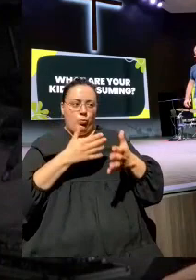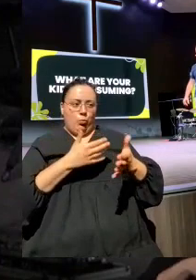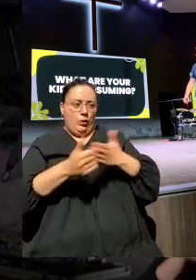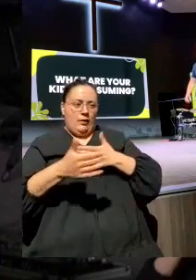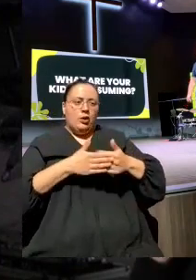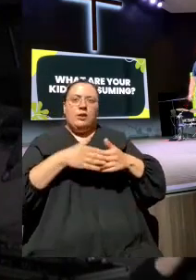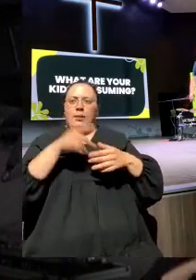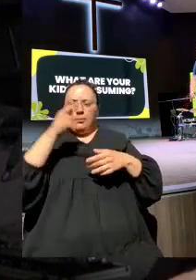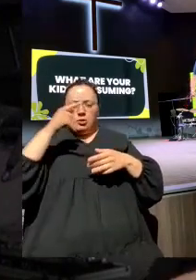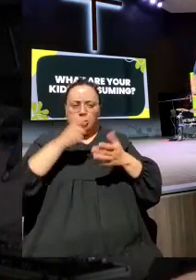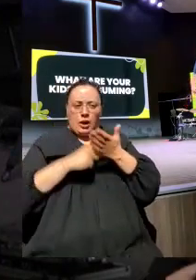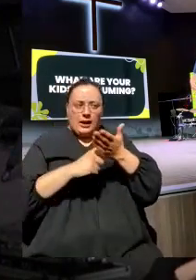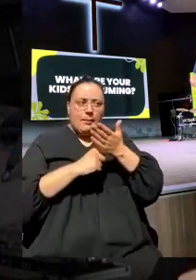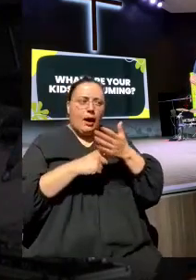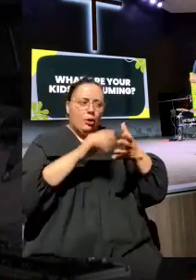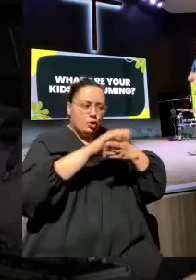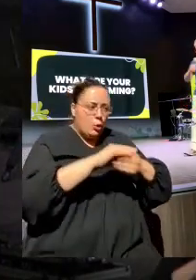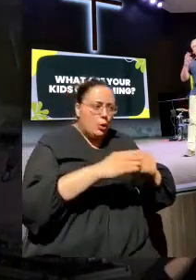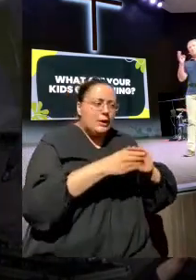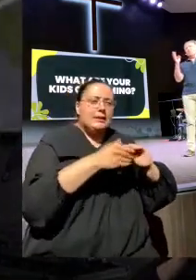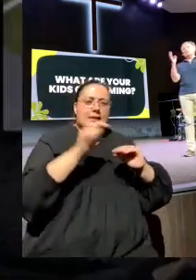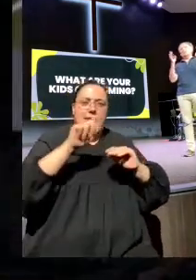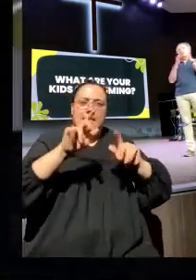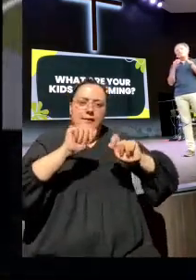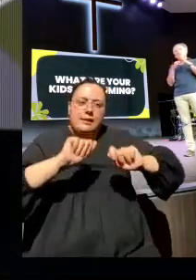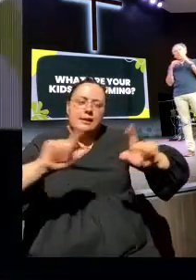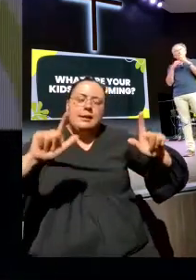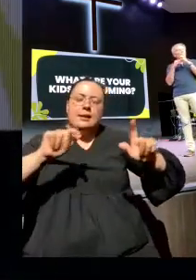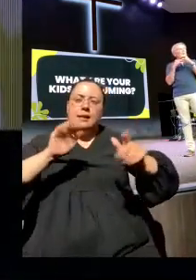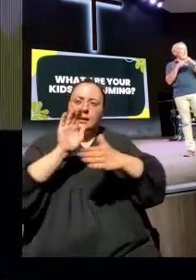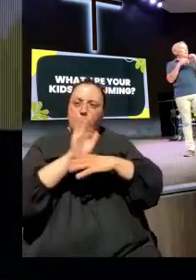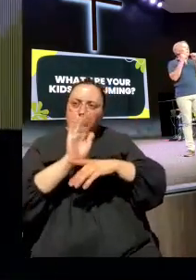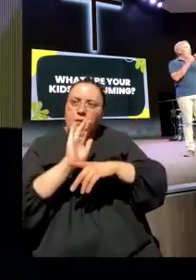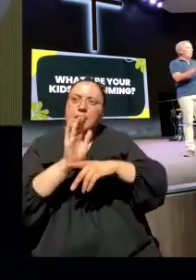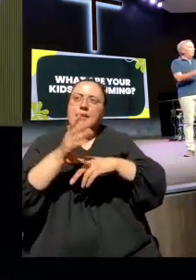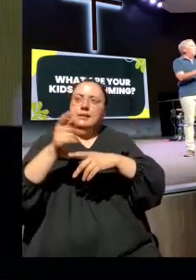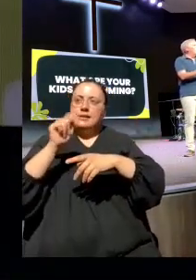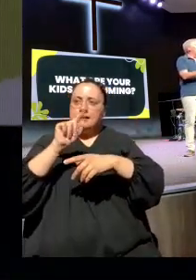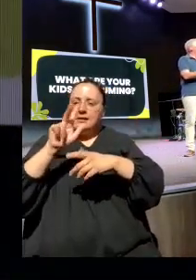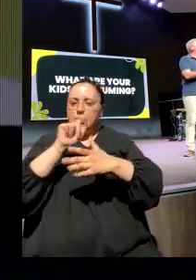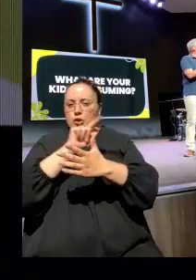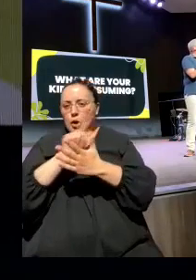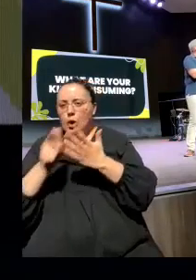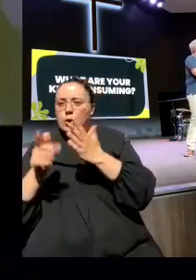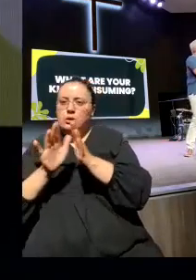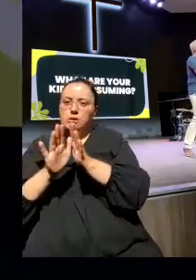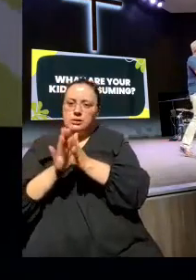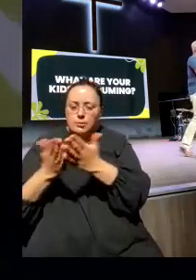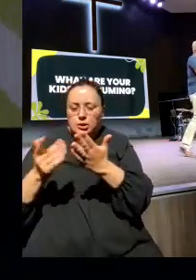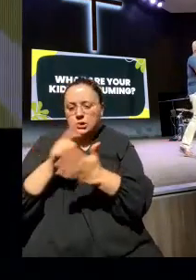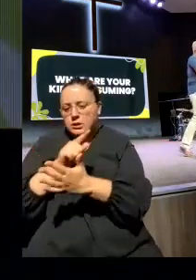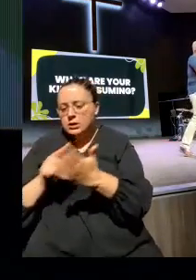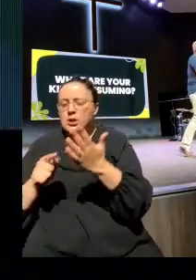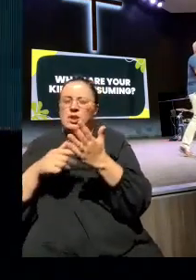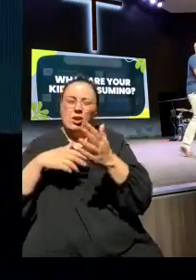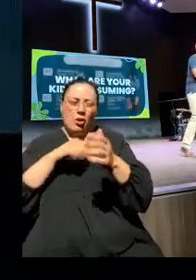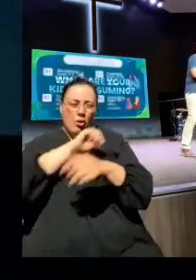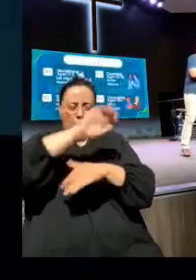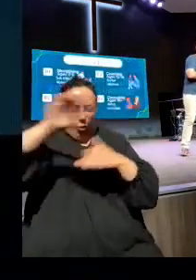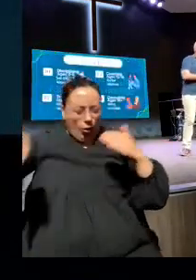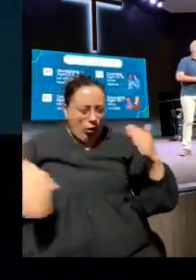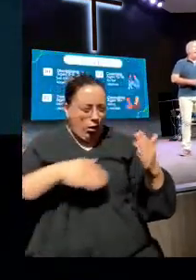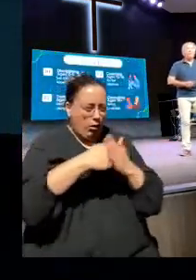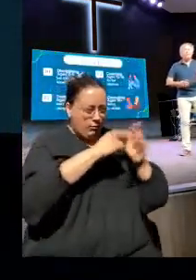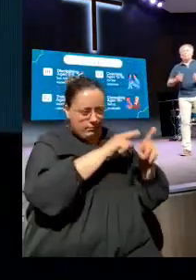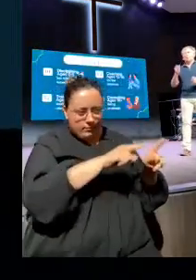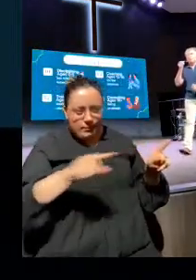stories, songs, whatever it is that they're consuming is influencing them and providing role models. We